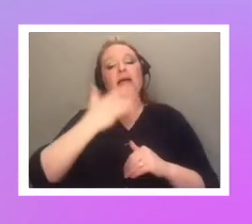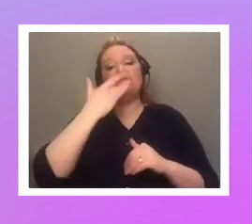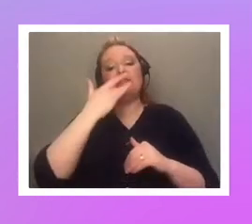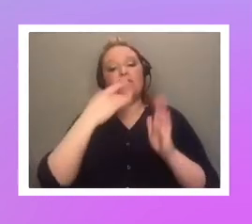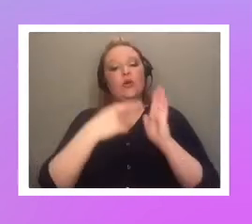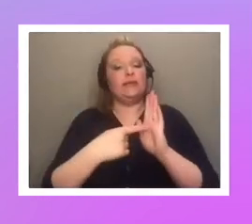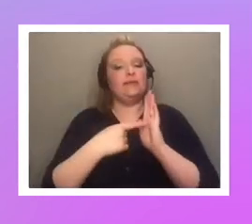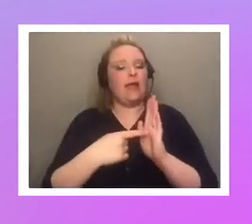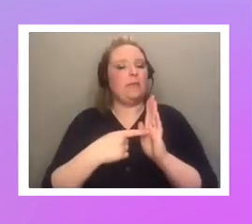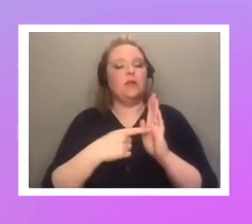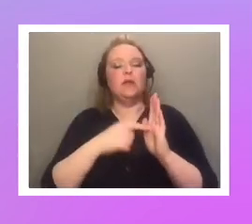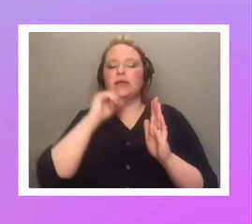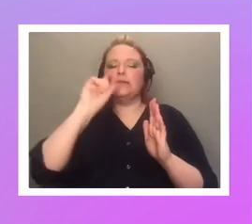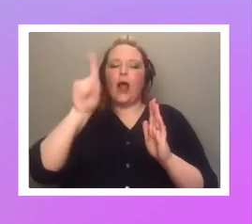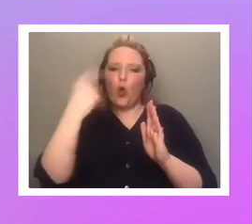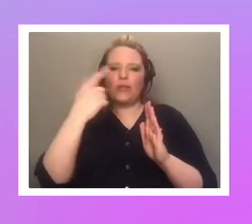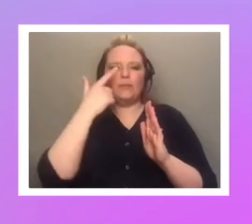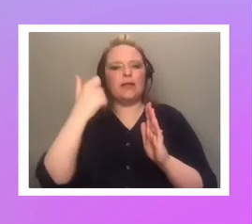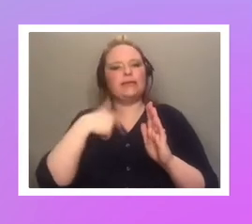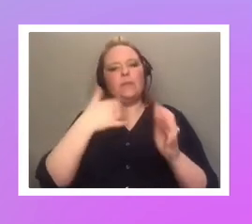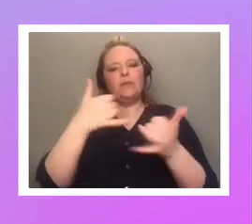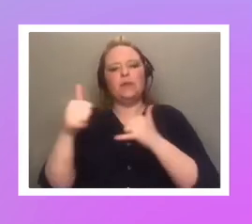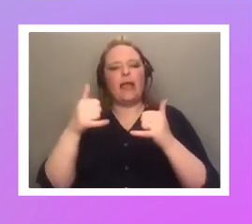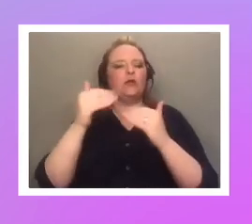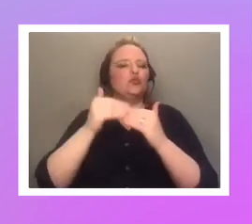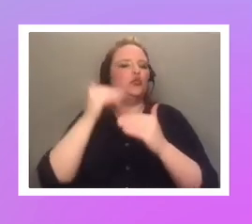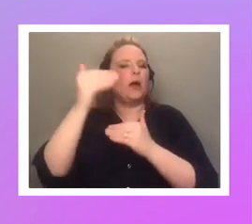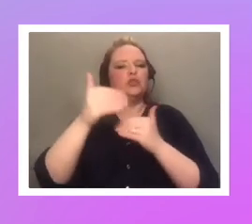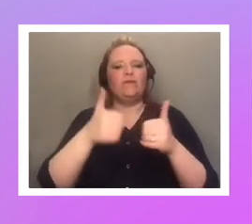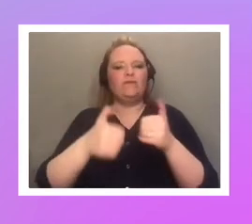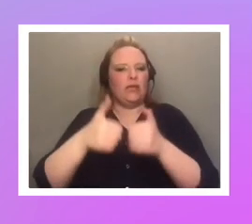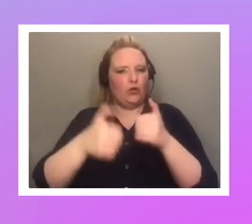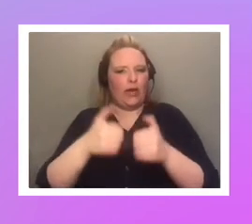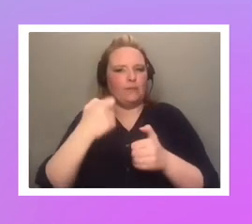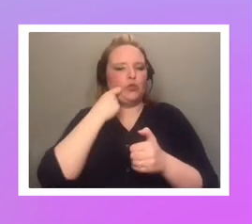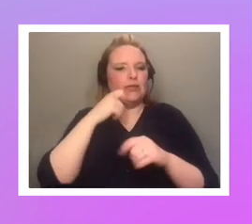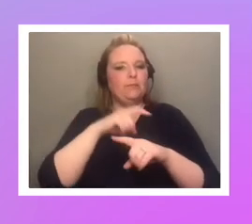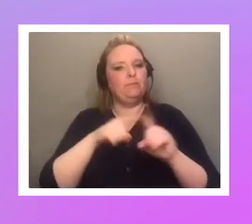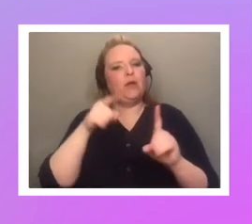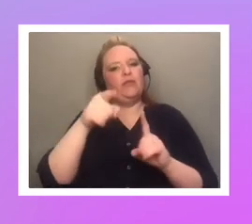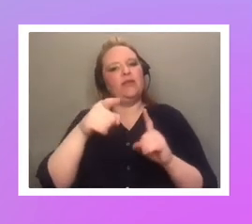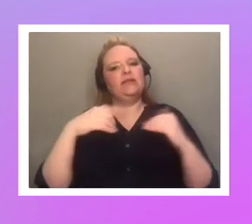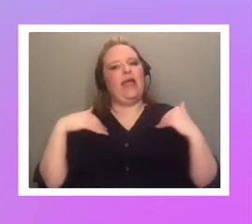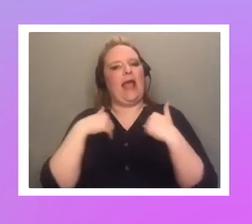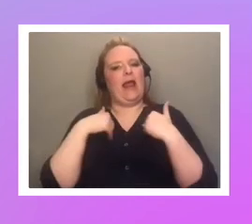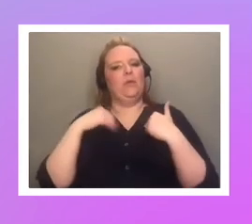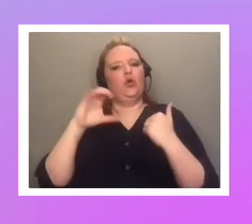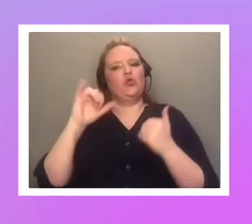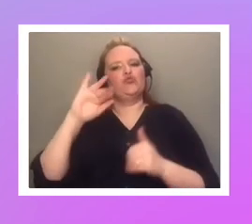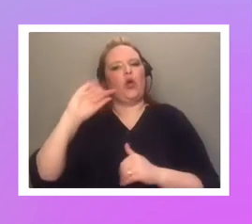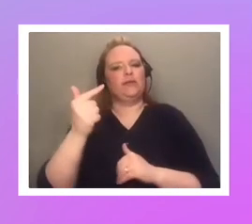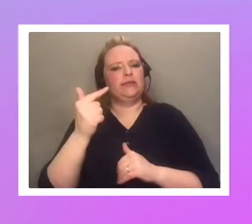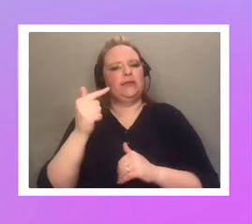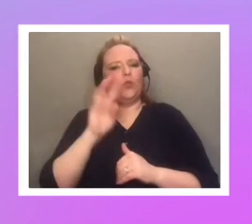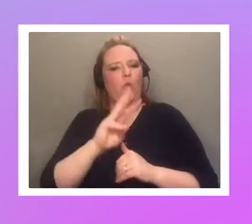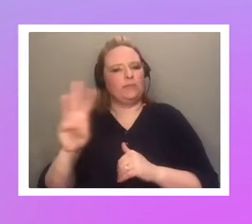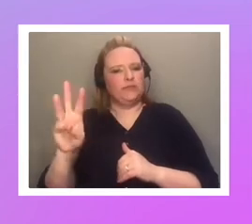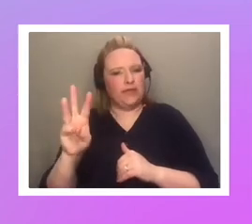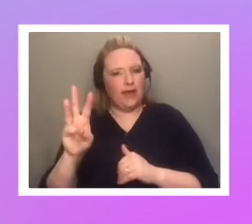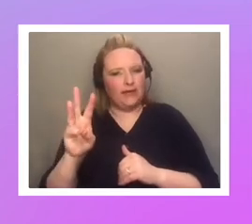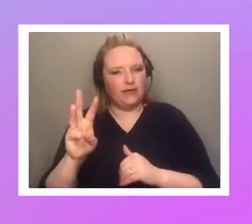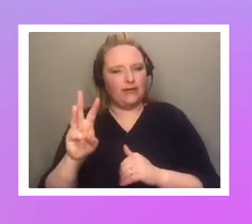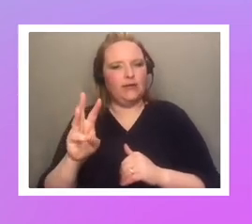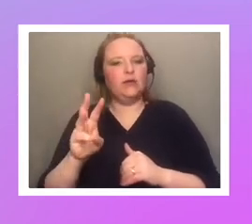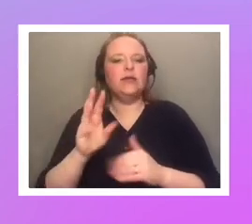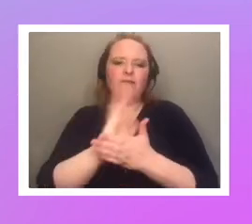this, and not just because I've been playing way too many video games the last few months, is the Animal Crossing website, where, I mean, it's a